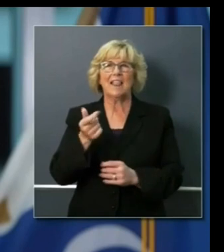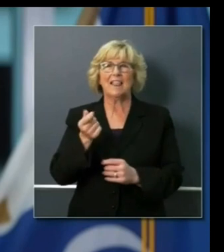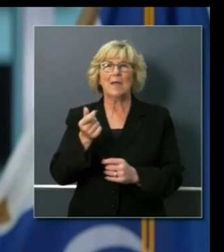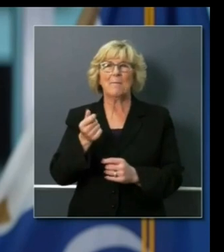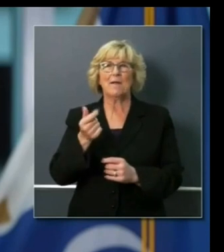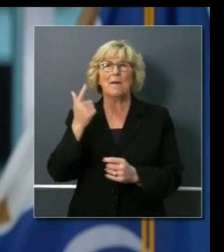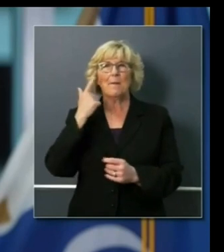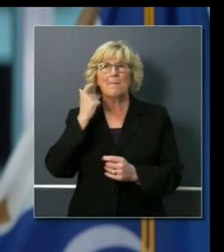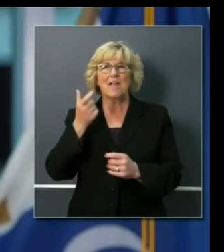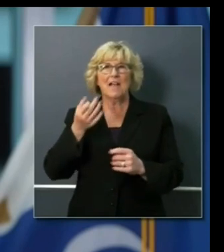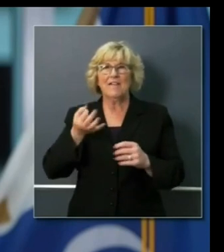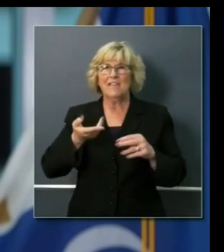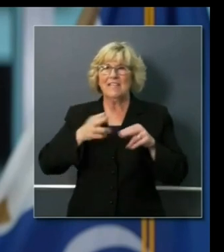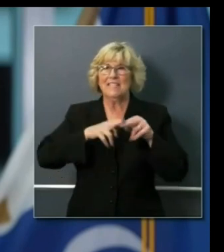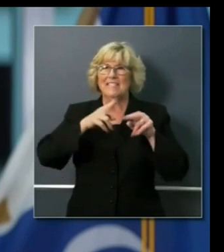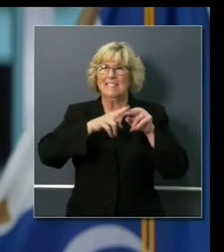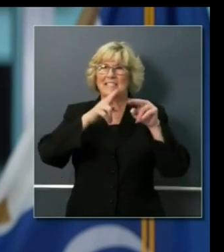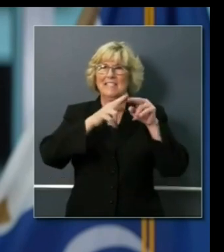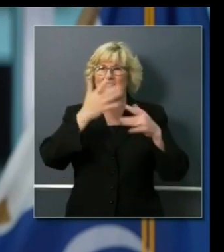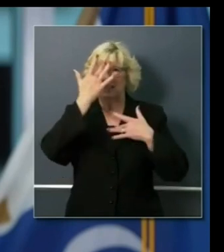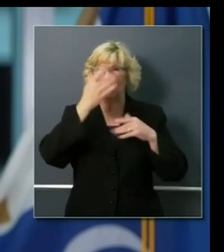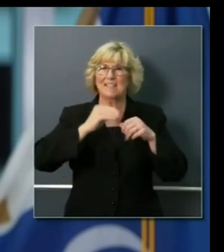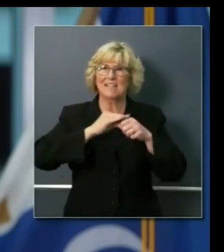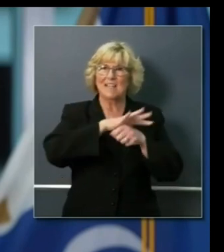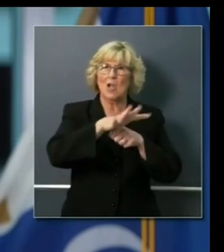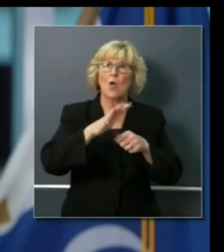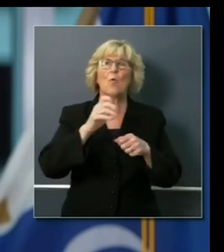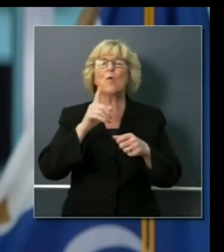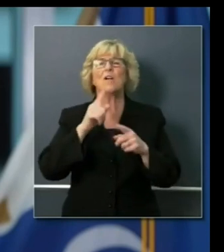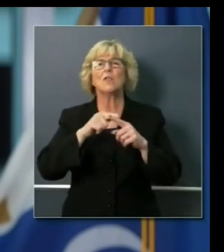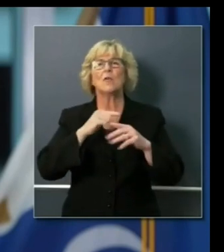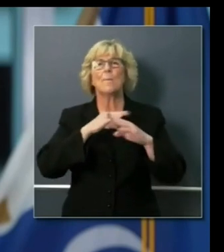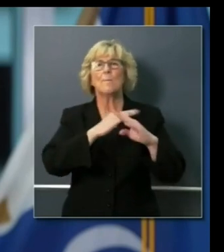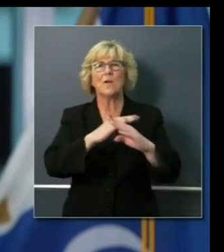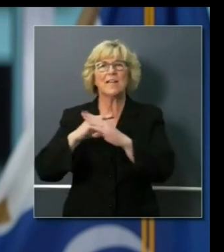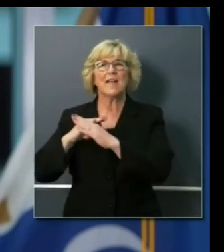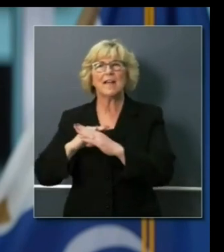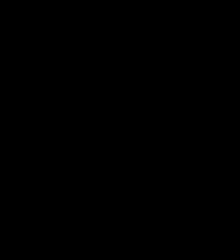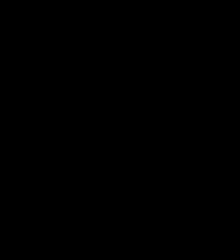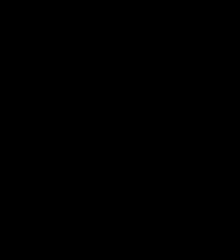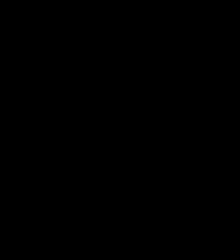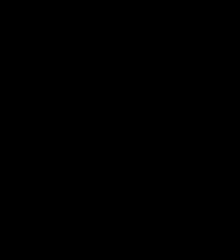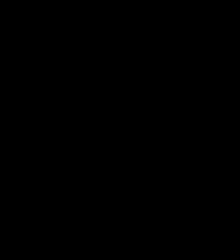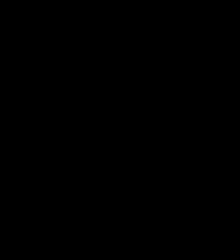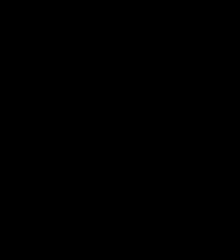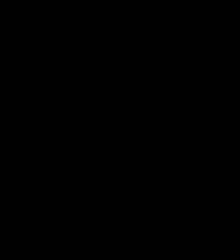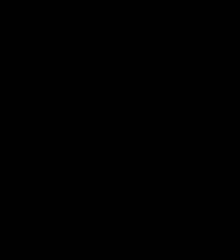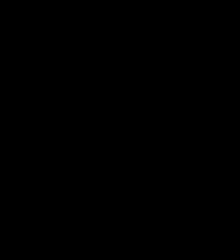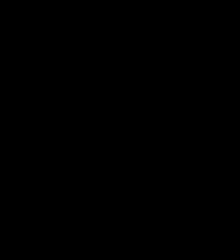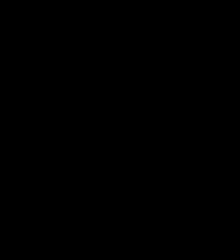surge of interest and the need to keep everybody protected and everybody safe.